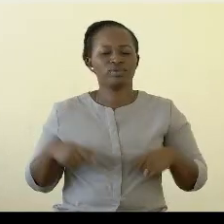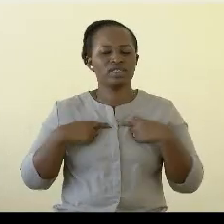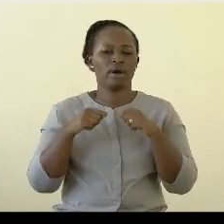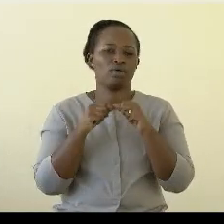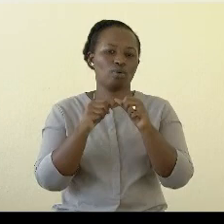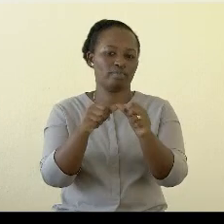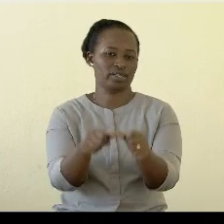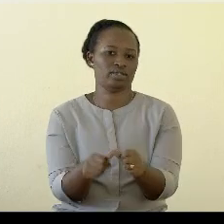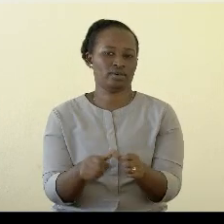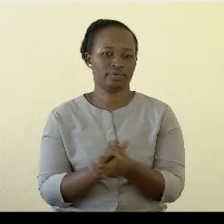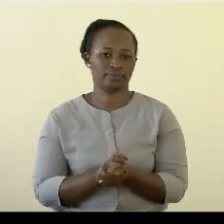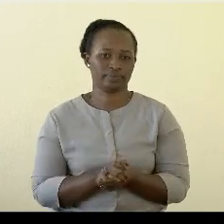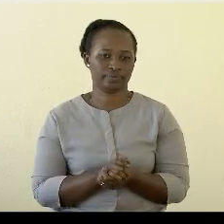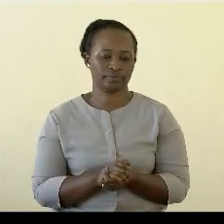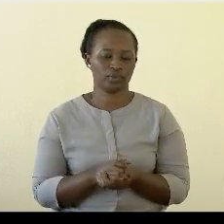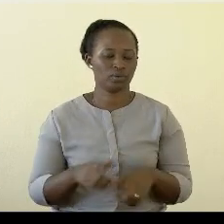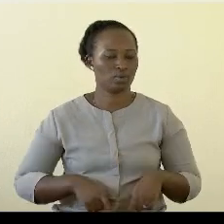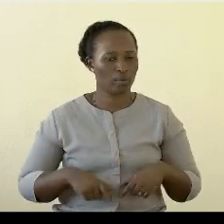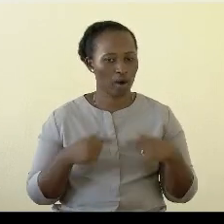talk of lifespan.